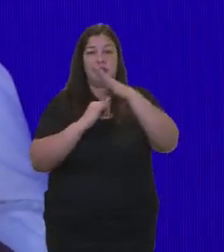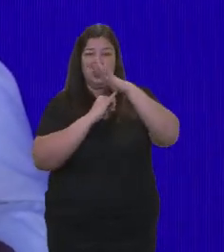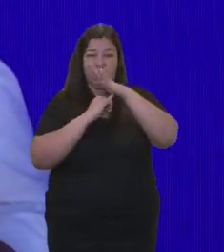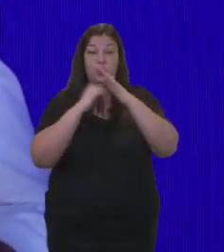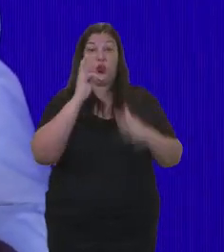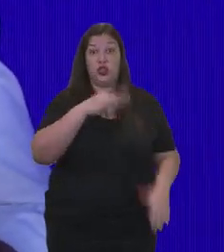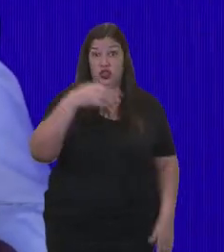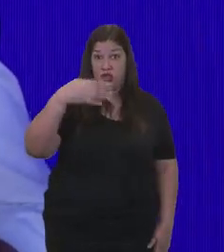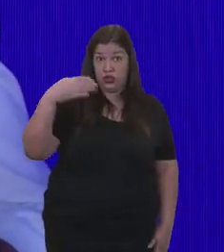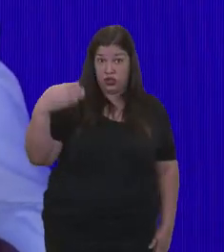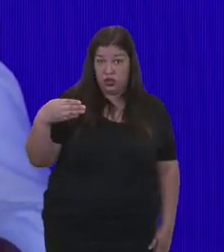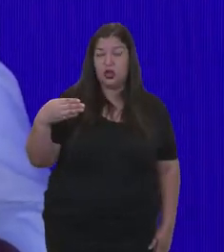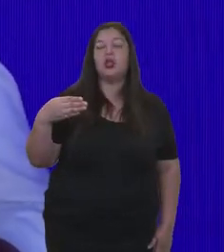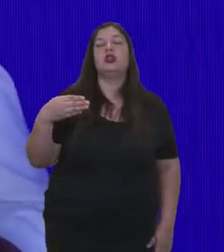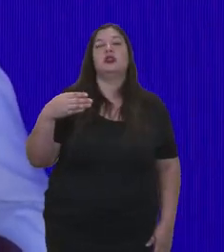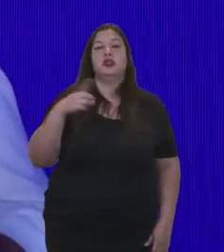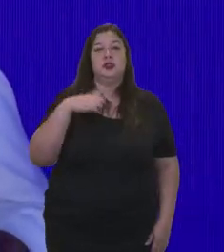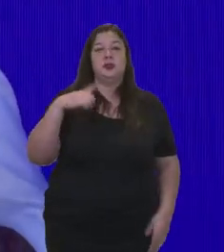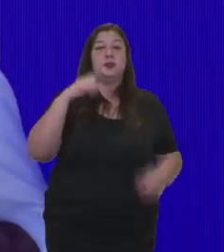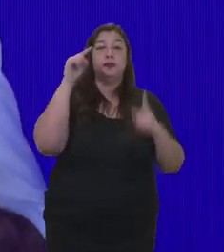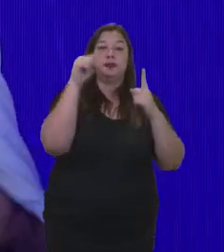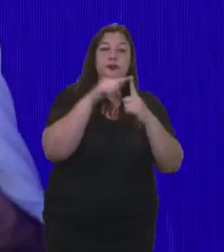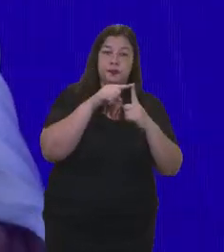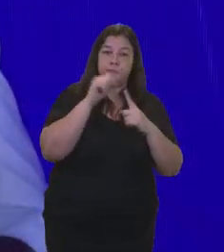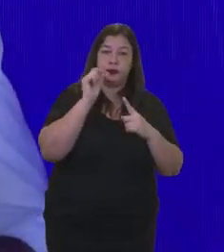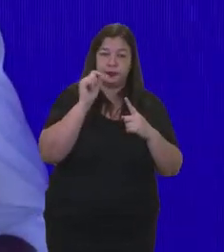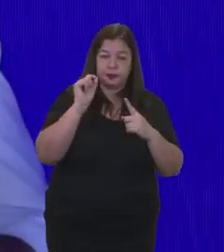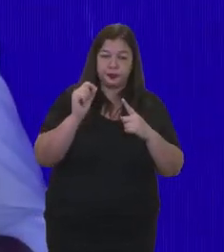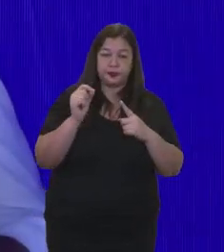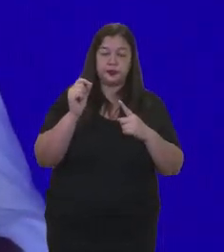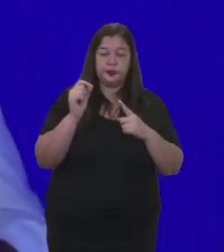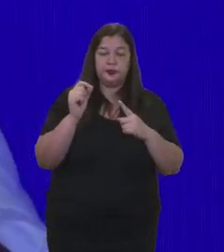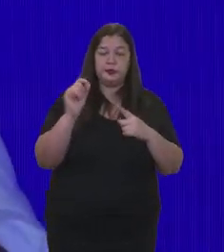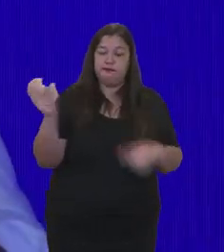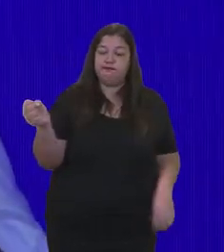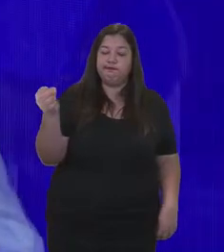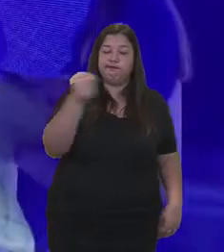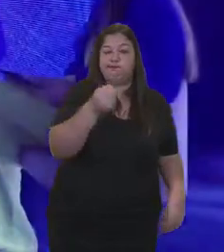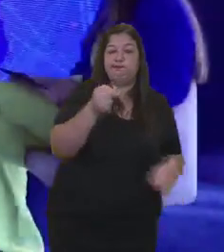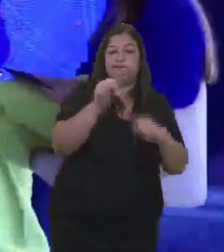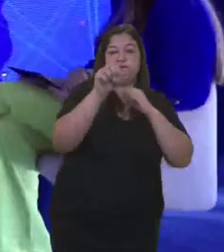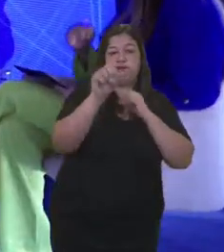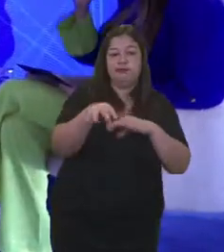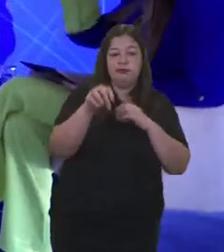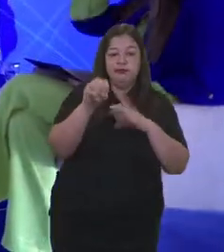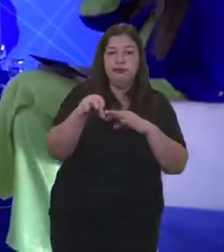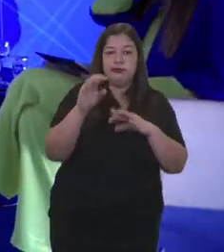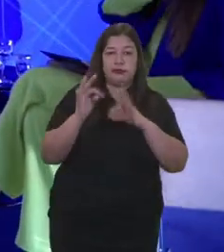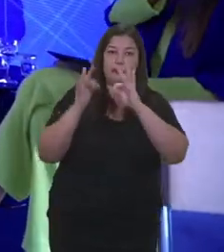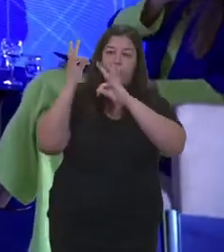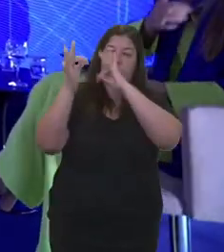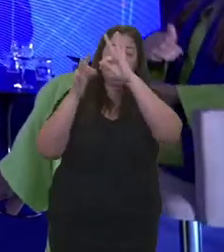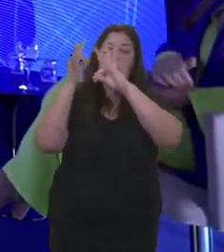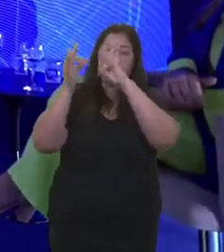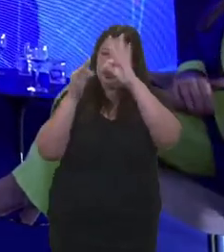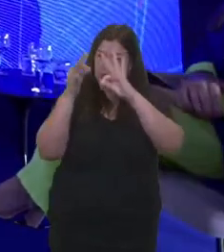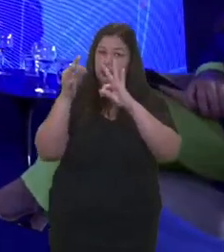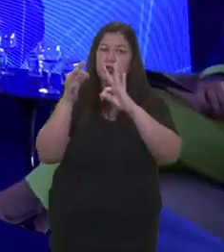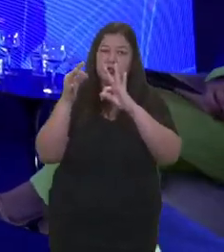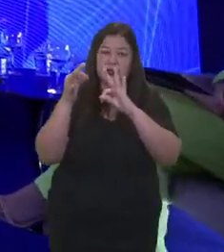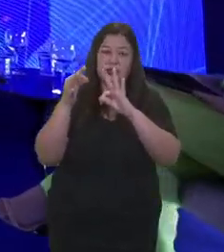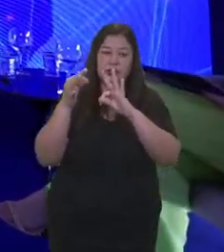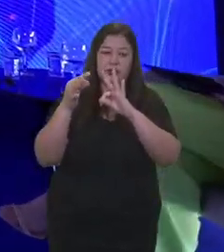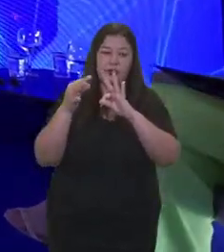We have TIM Institute, which intention is to bring